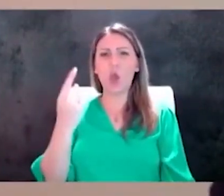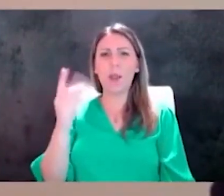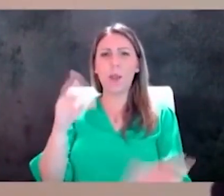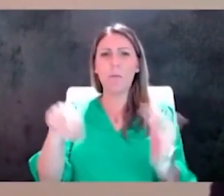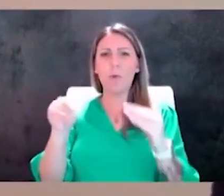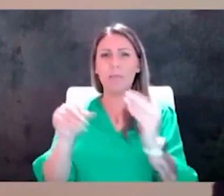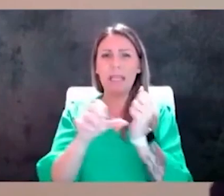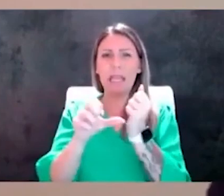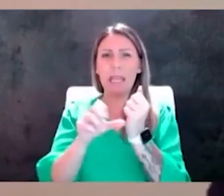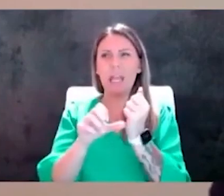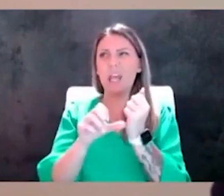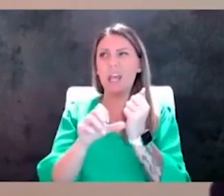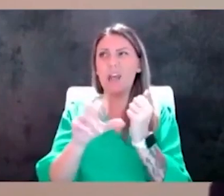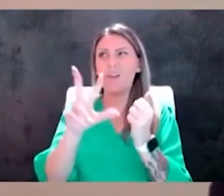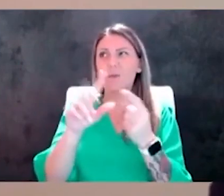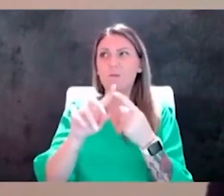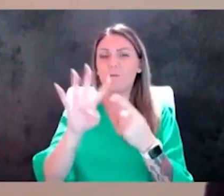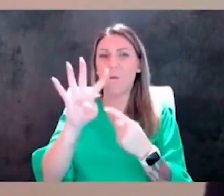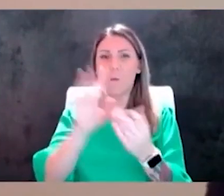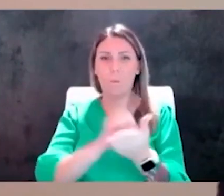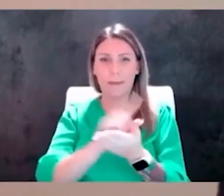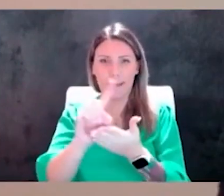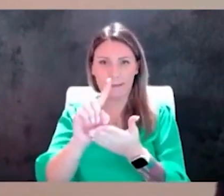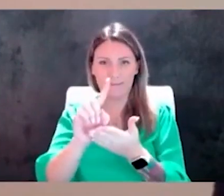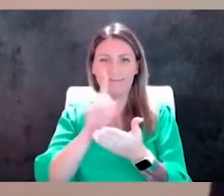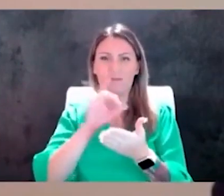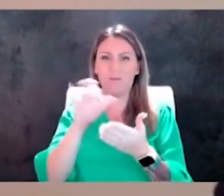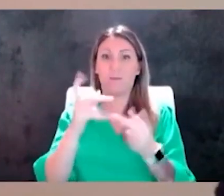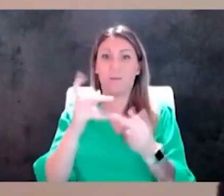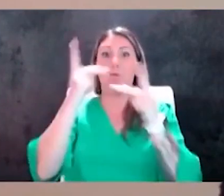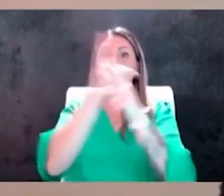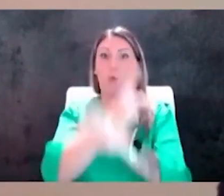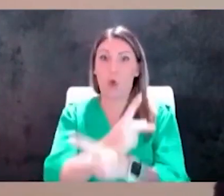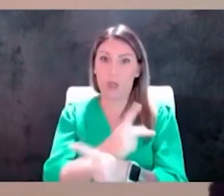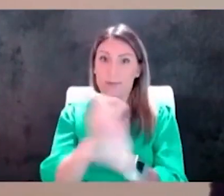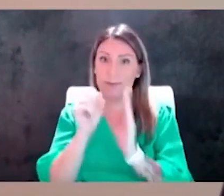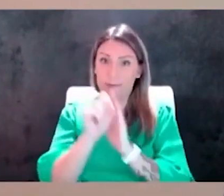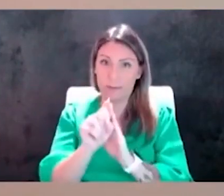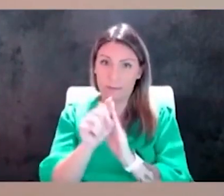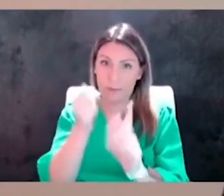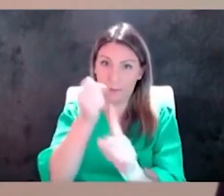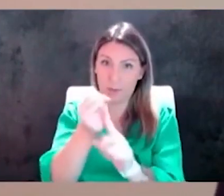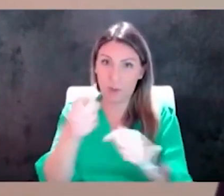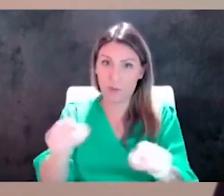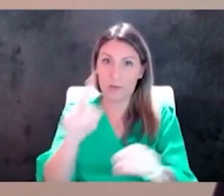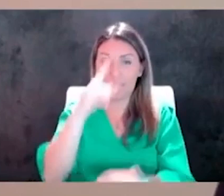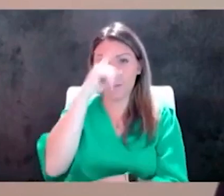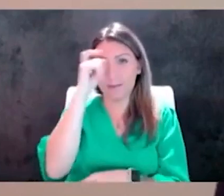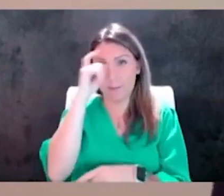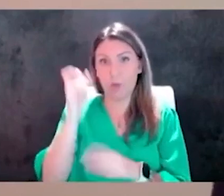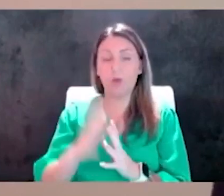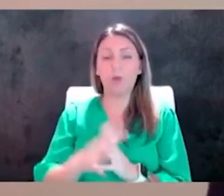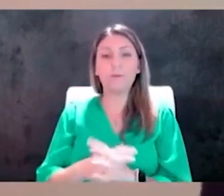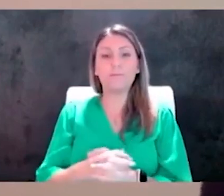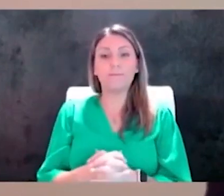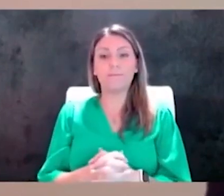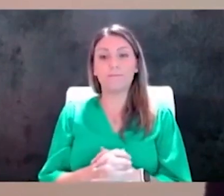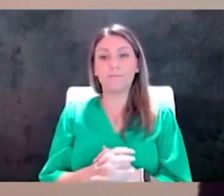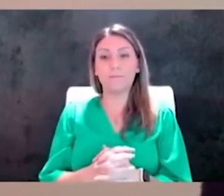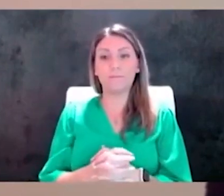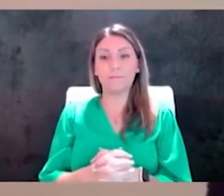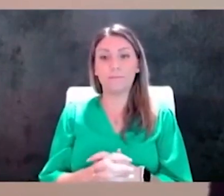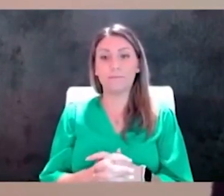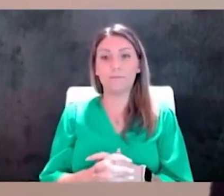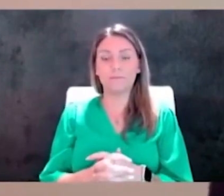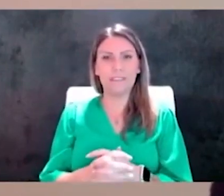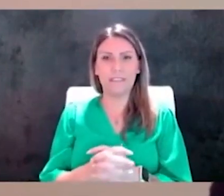about 3 to 4 weeks at the worst of my symptoms this summer, and really wild to